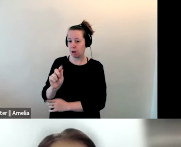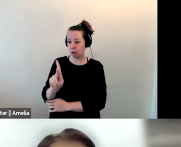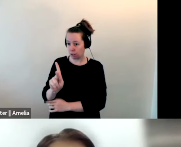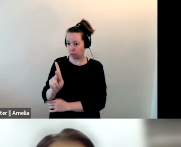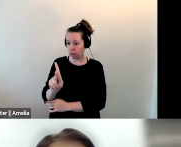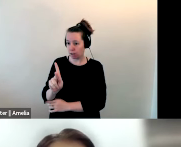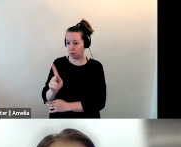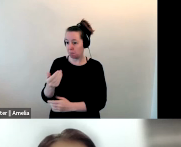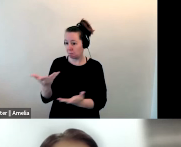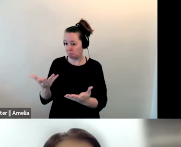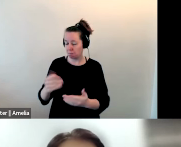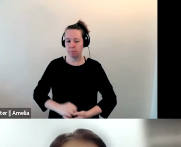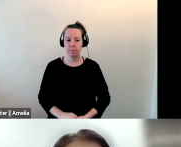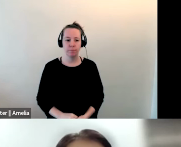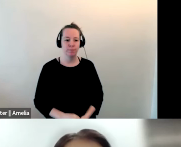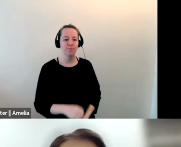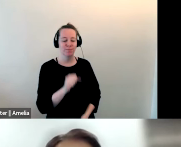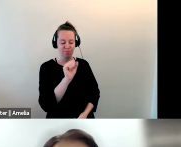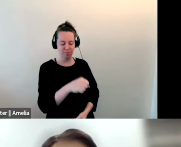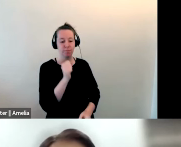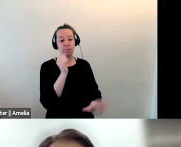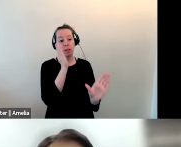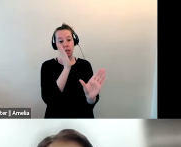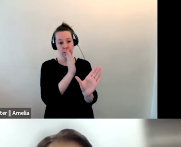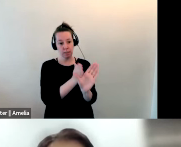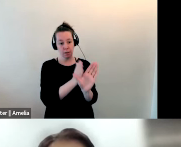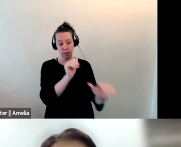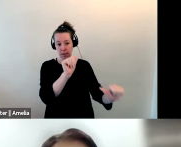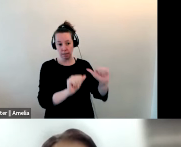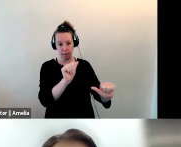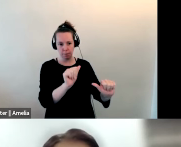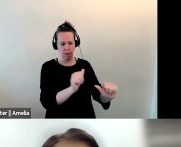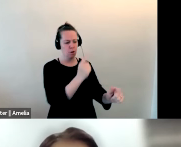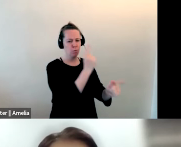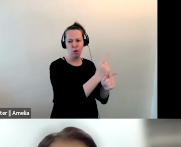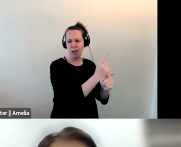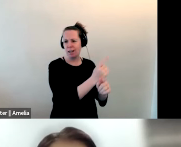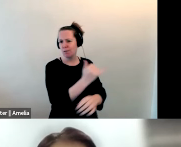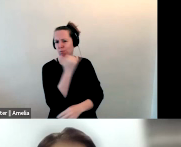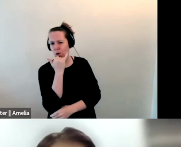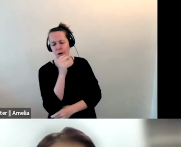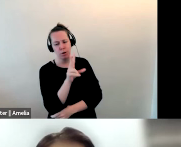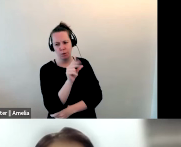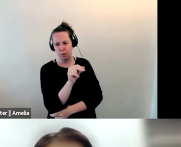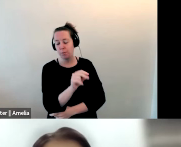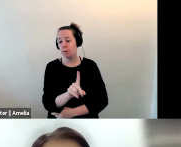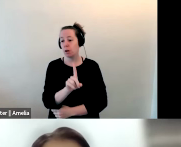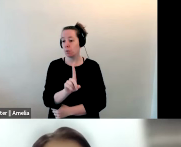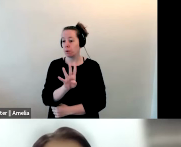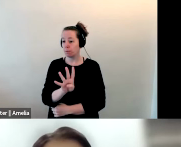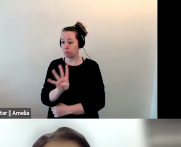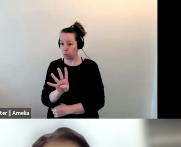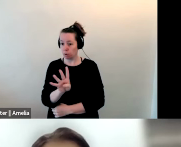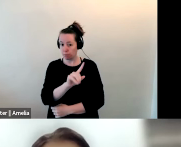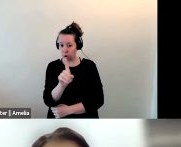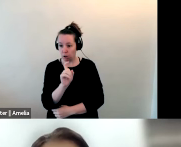Lumina Spark is a psychometric assessment. It's not a test. There's no right or wrong answers. It's 144 questions. And really the